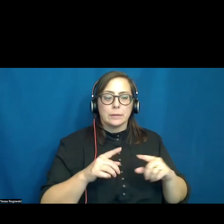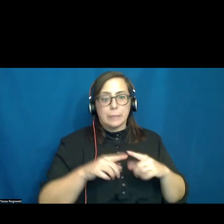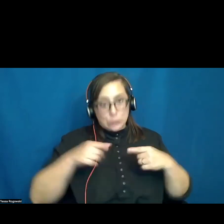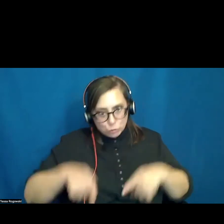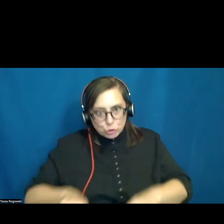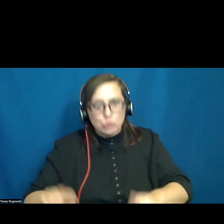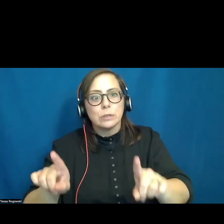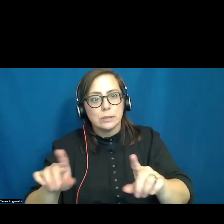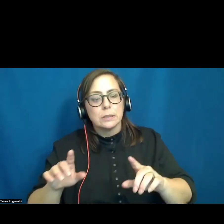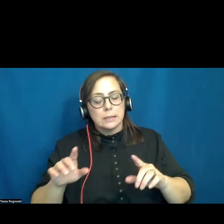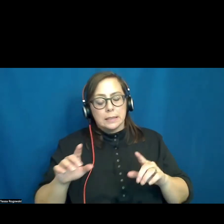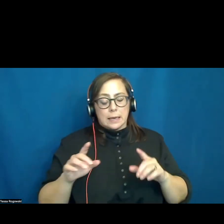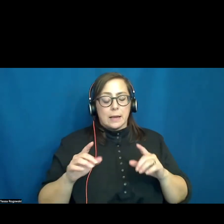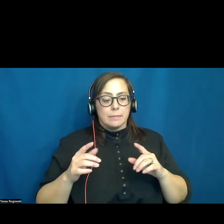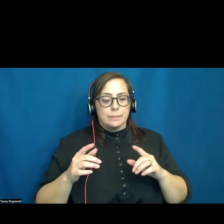begins was